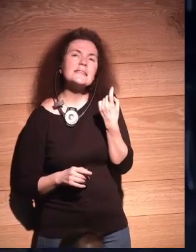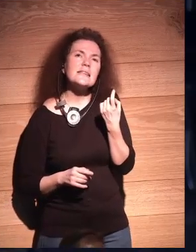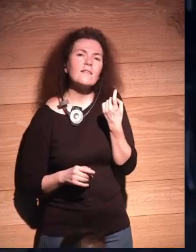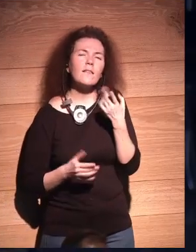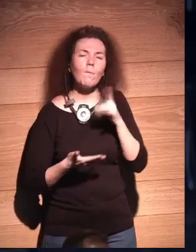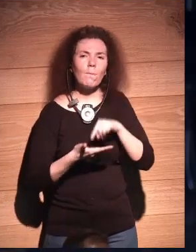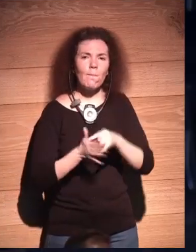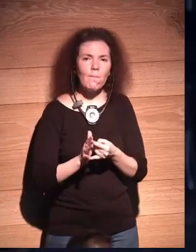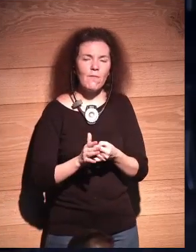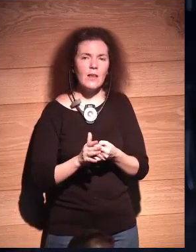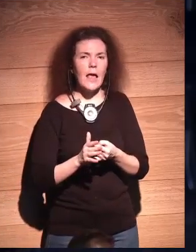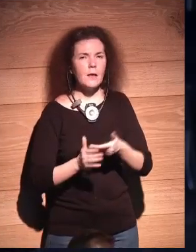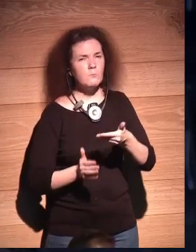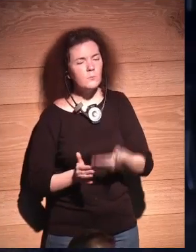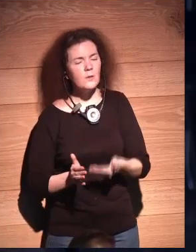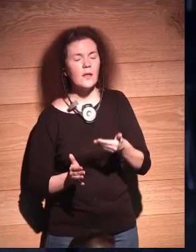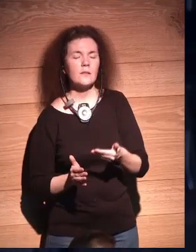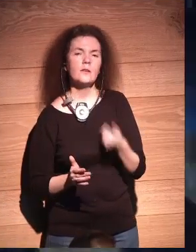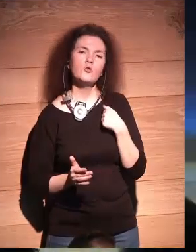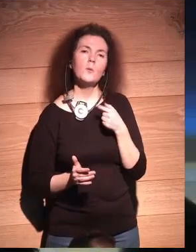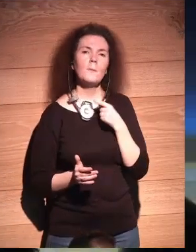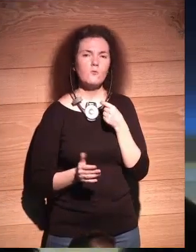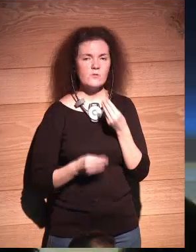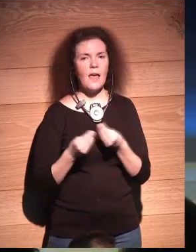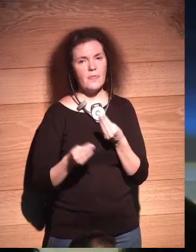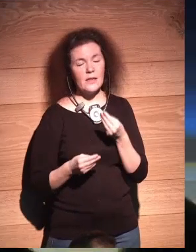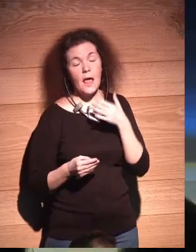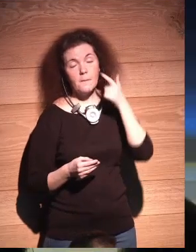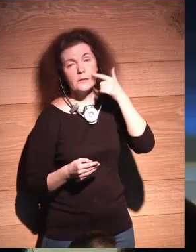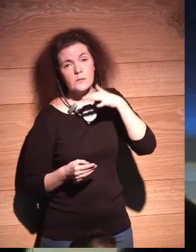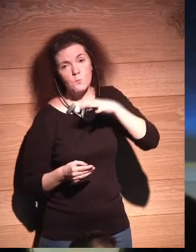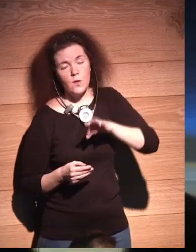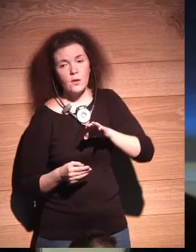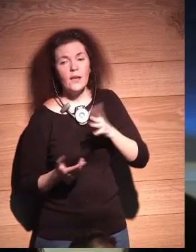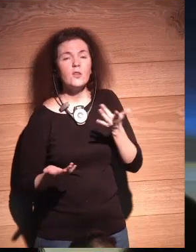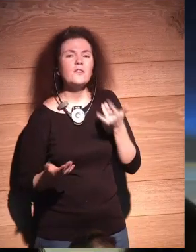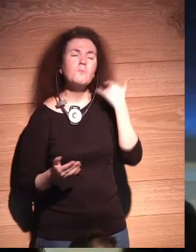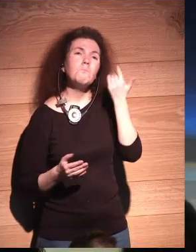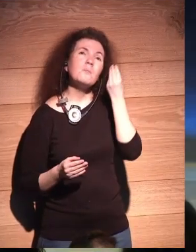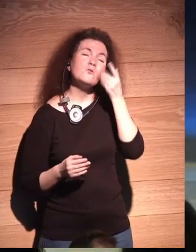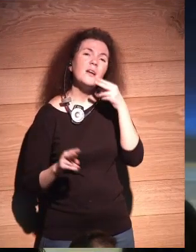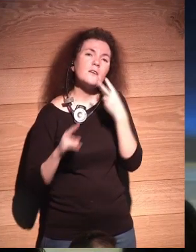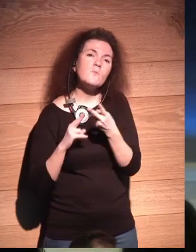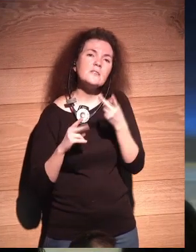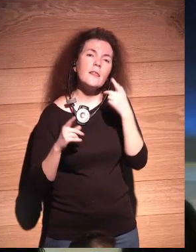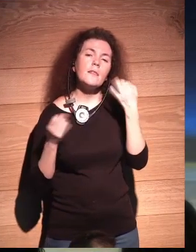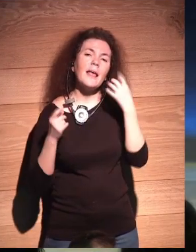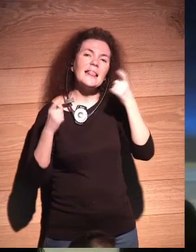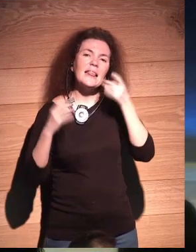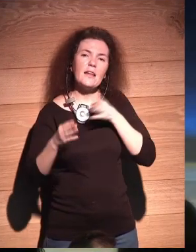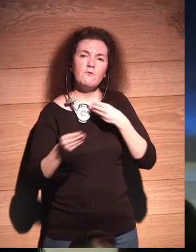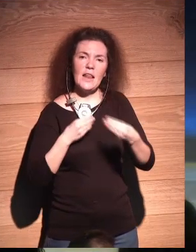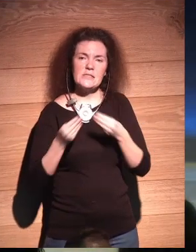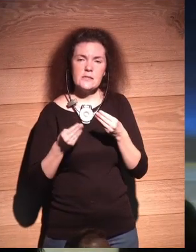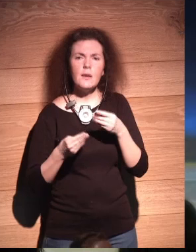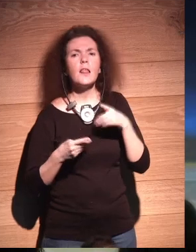willing to do it if I can. Mm-hmm. So I guess my answer is to try to be flexible and realistic